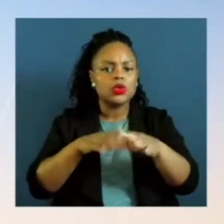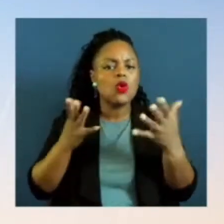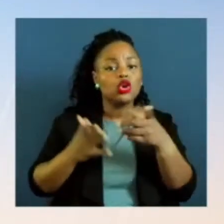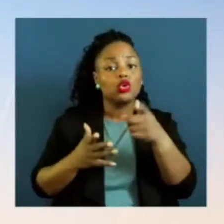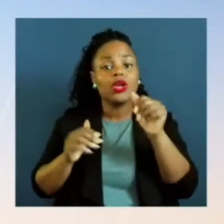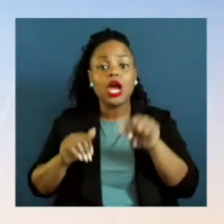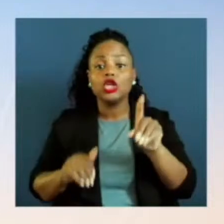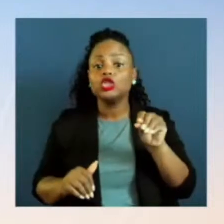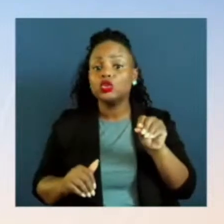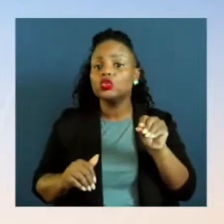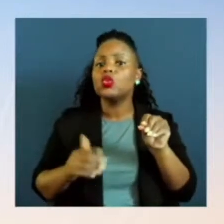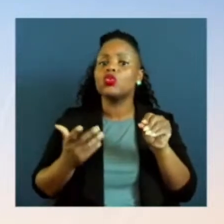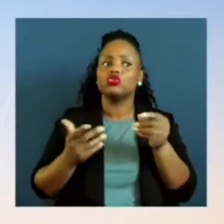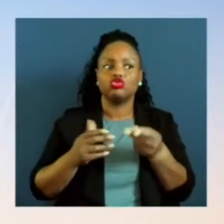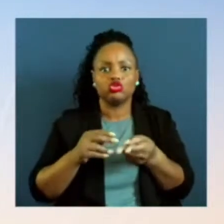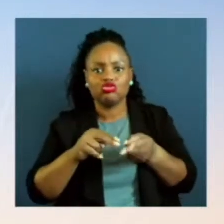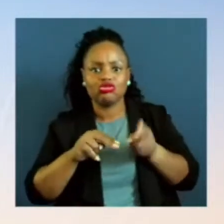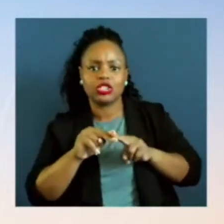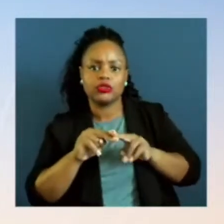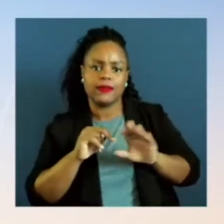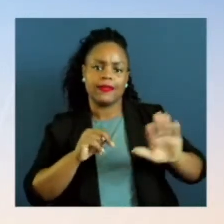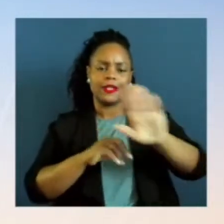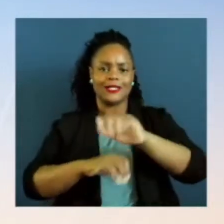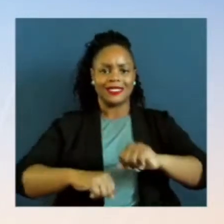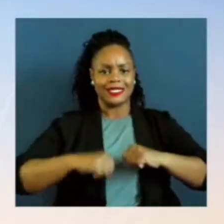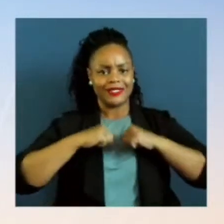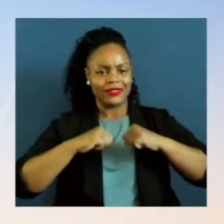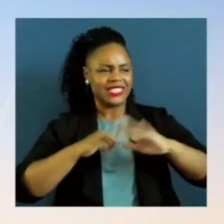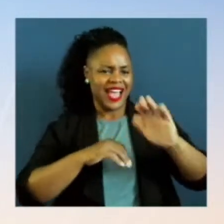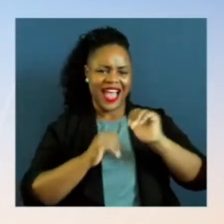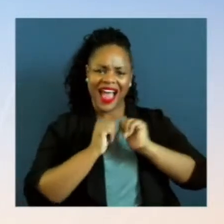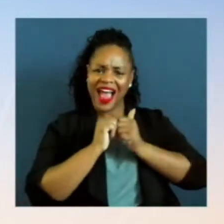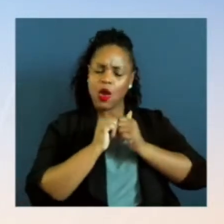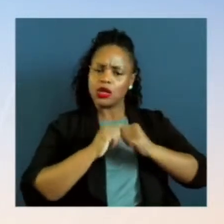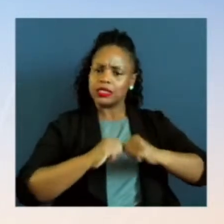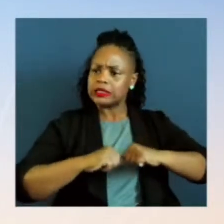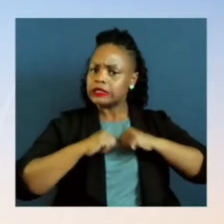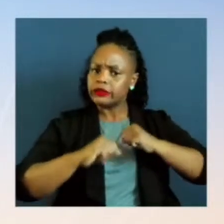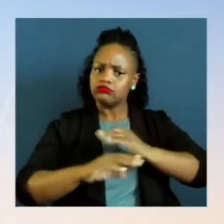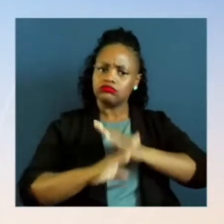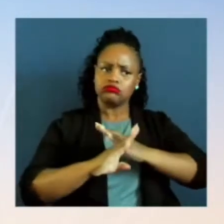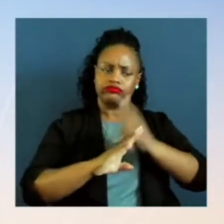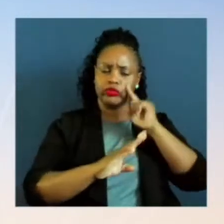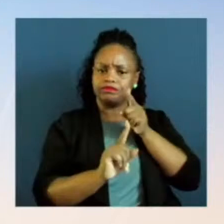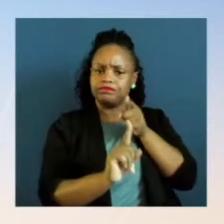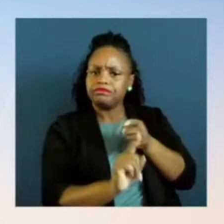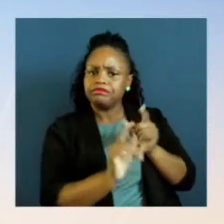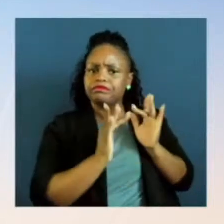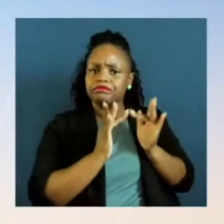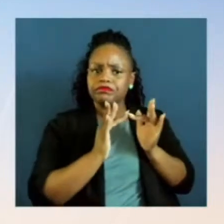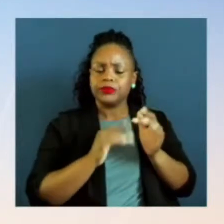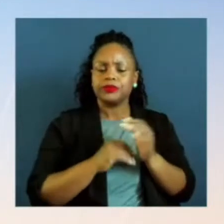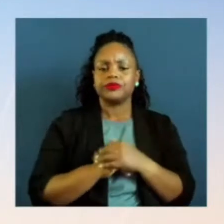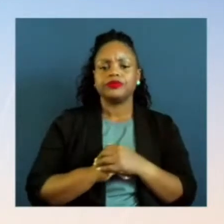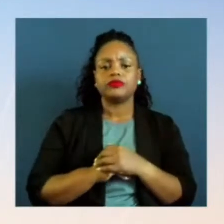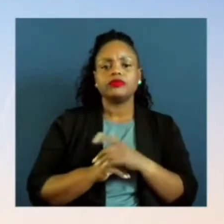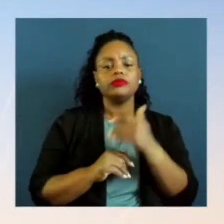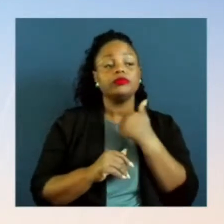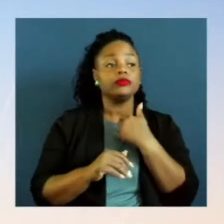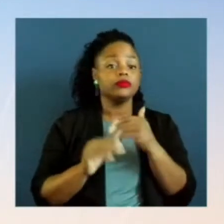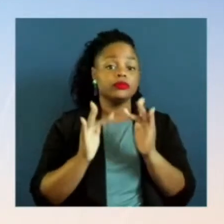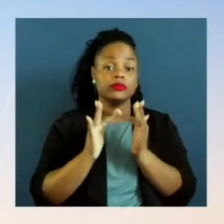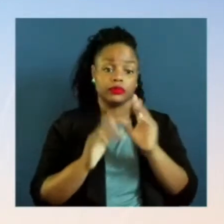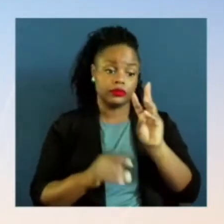their defenses and be safe online. You can find this on CISA's one-stop shop for information,